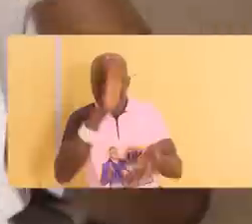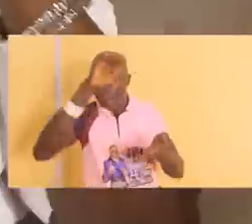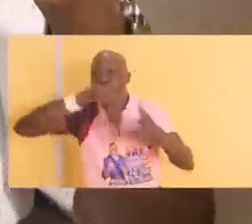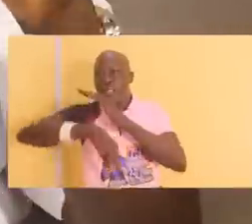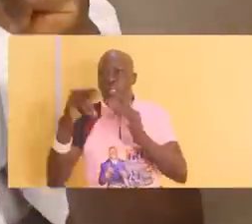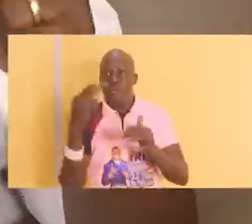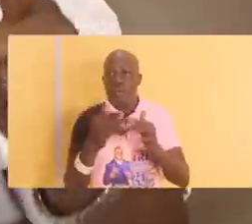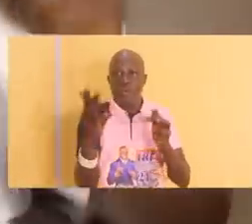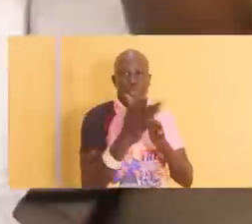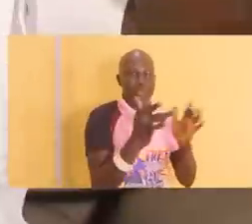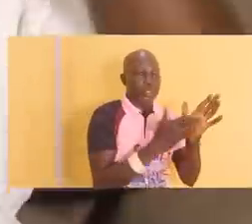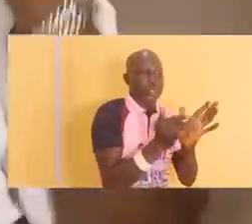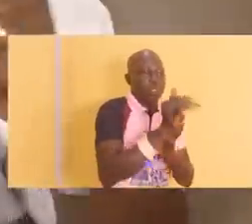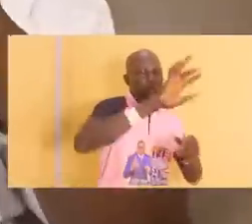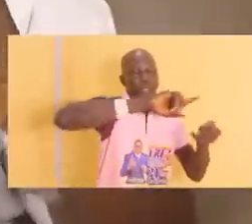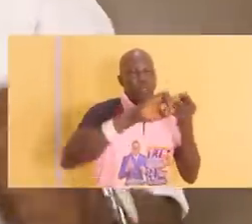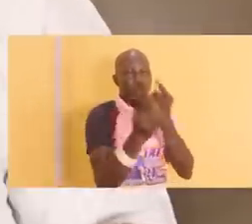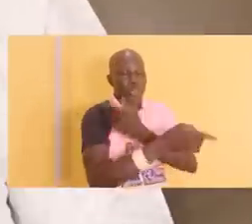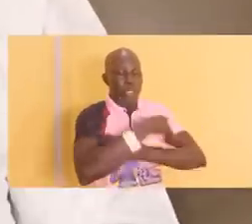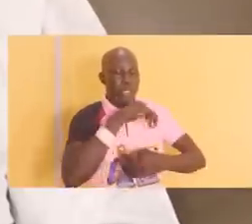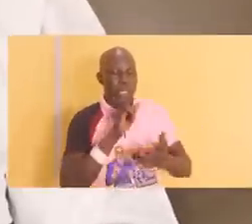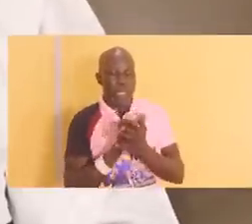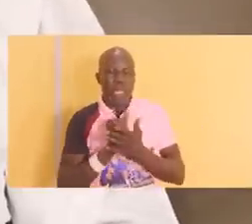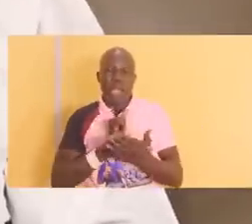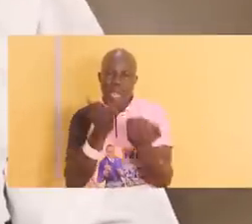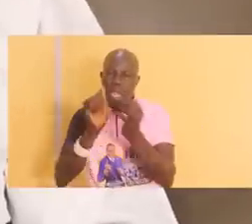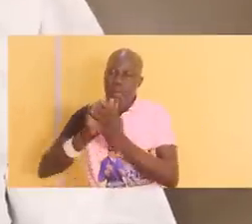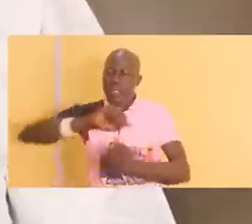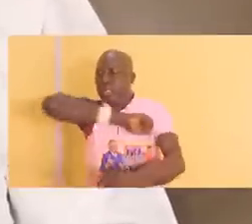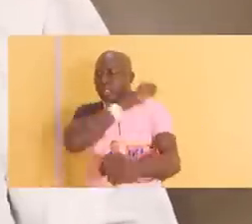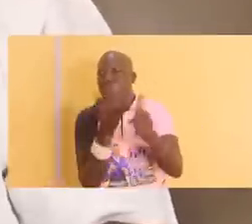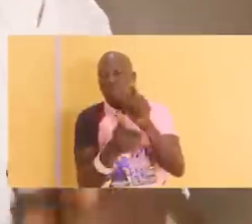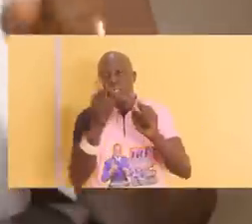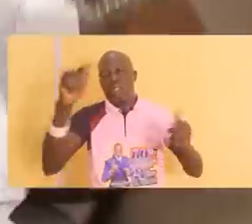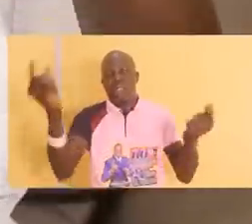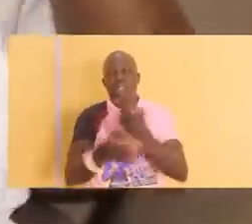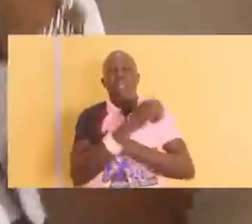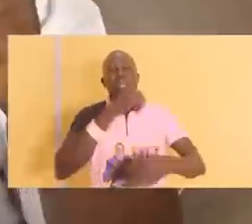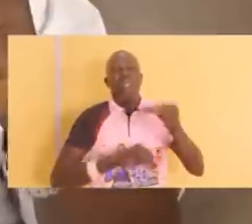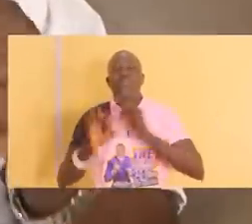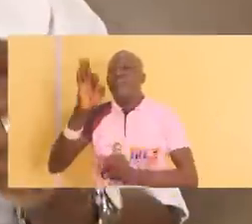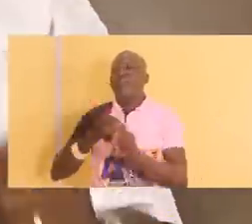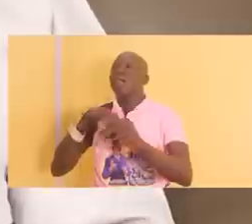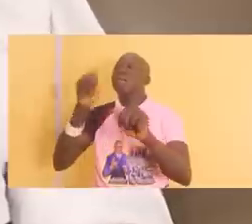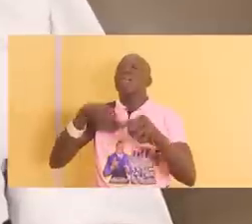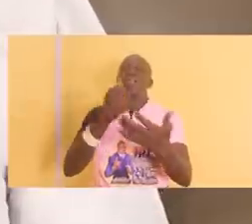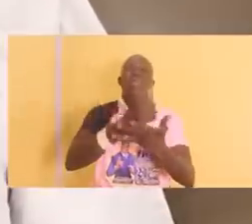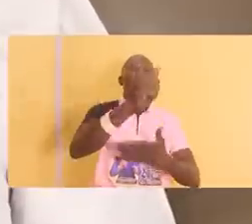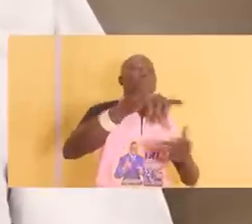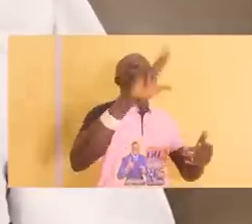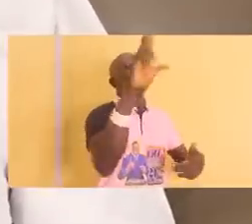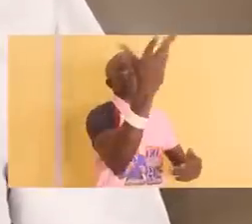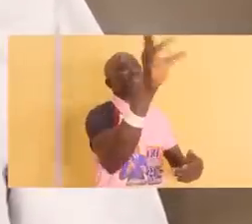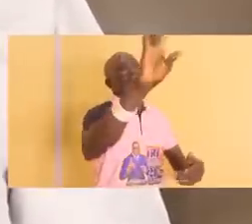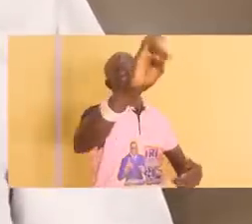the name of Jesus. Today. A significant day. If you can say